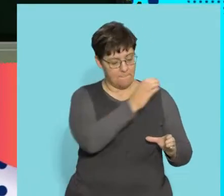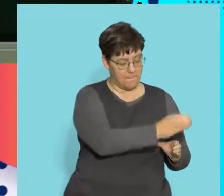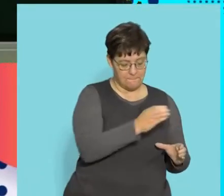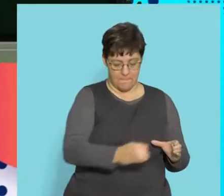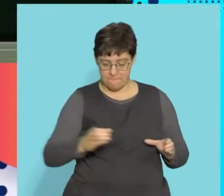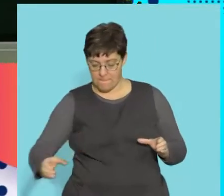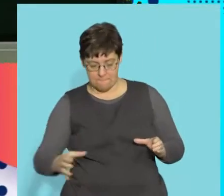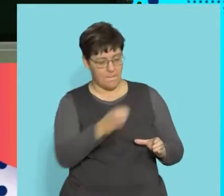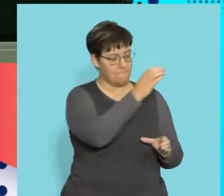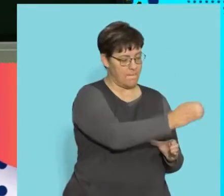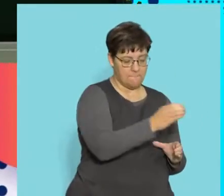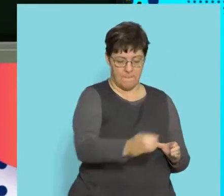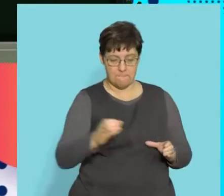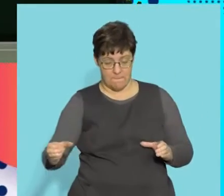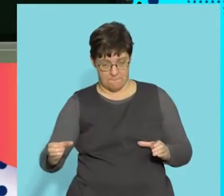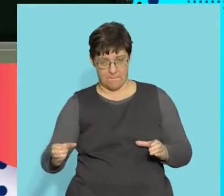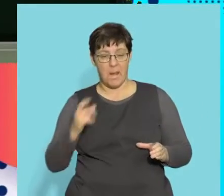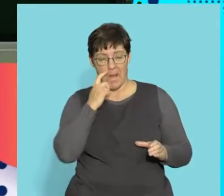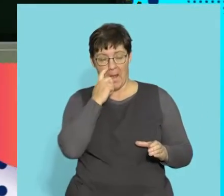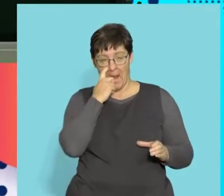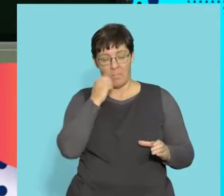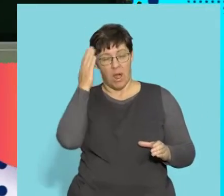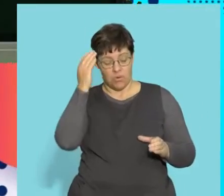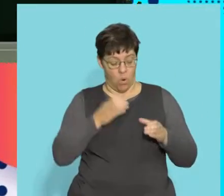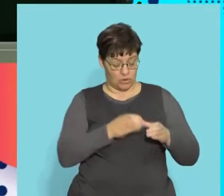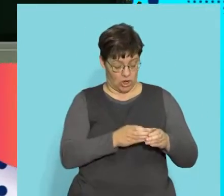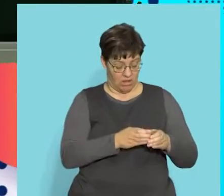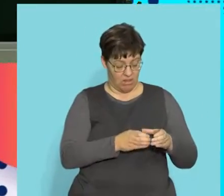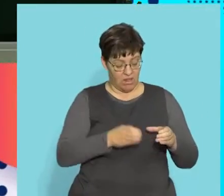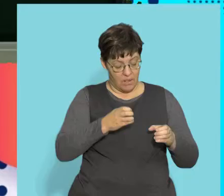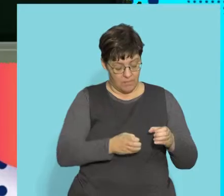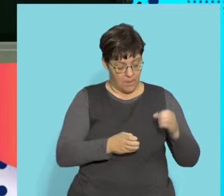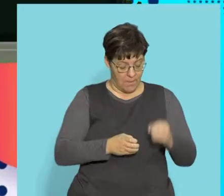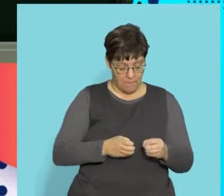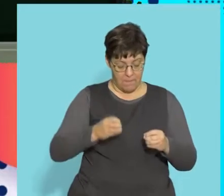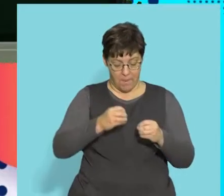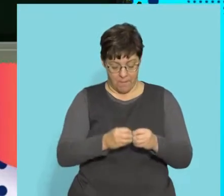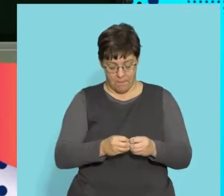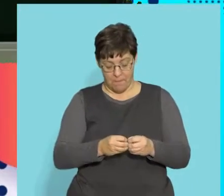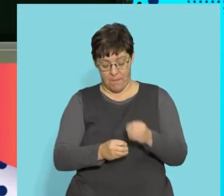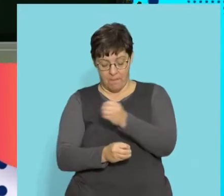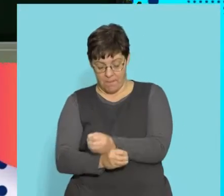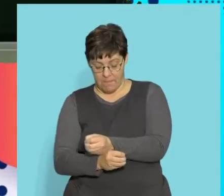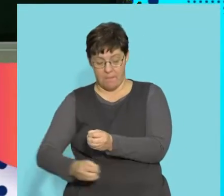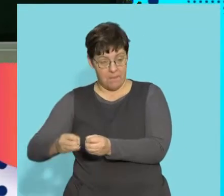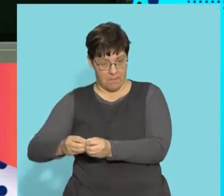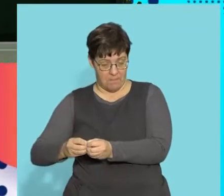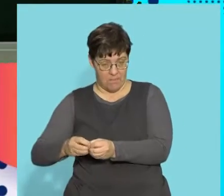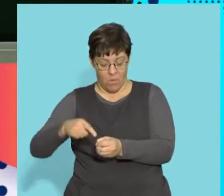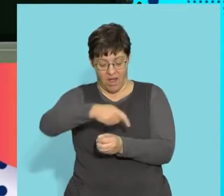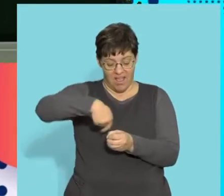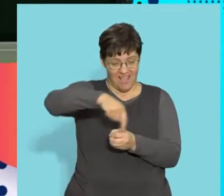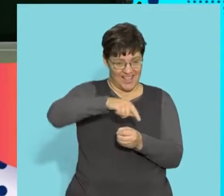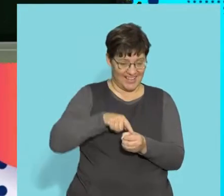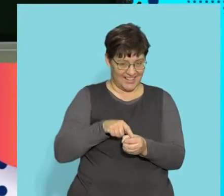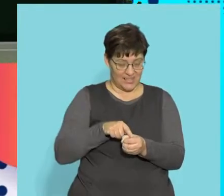it. So I know that the diameter is going to affect how many I can put along the length and the width of the box.